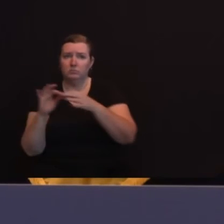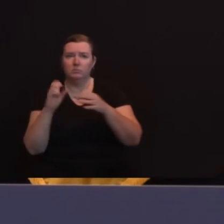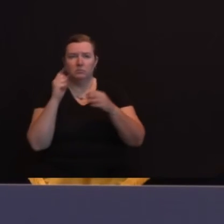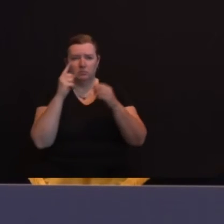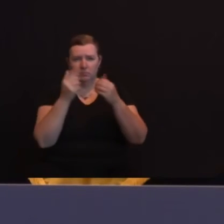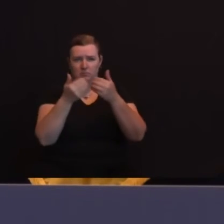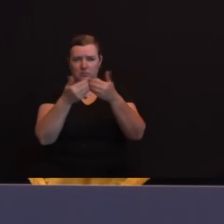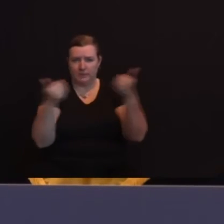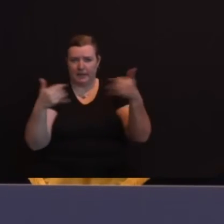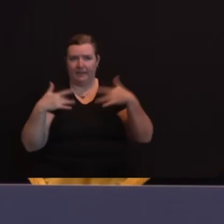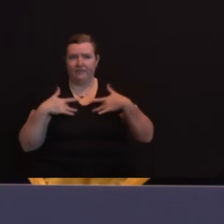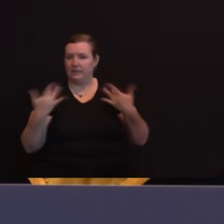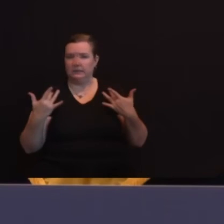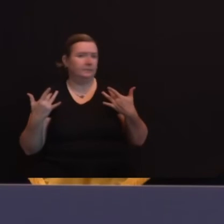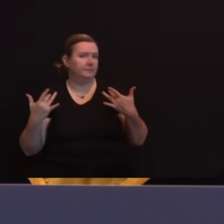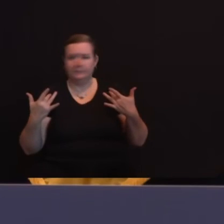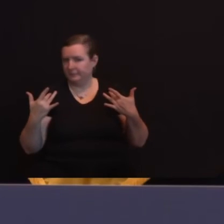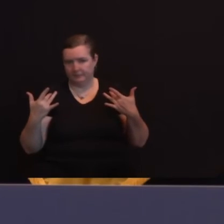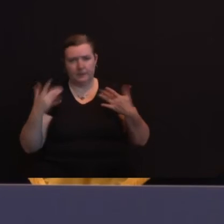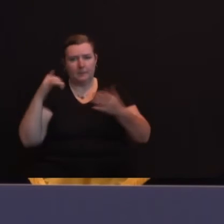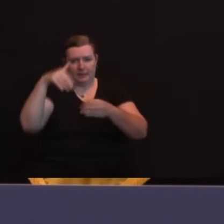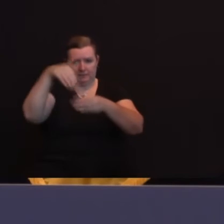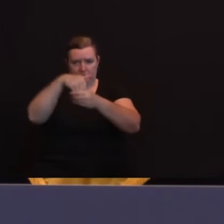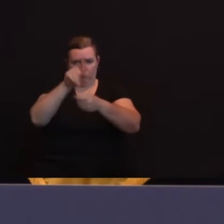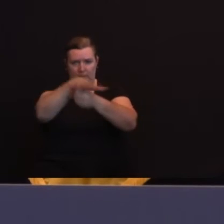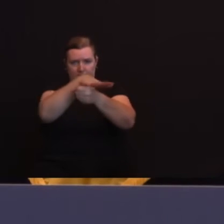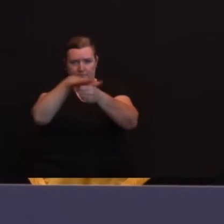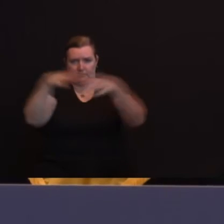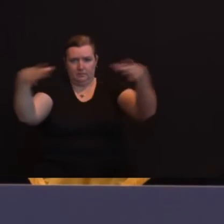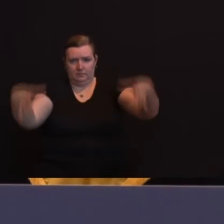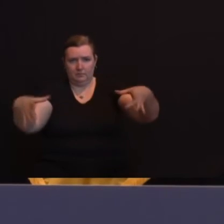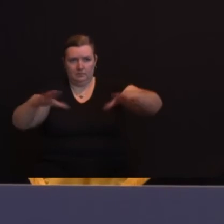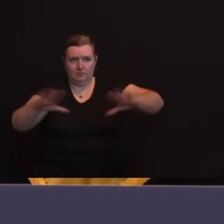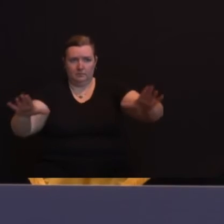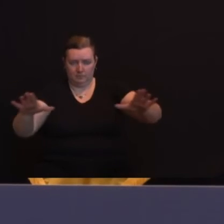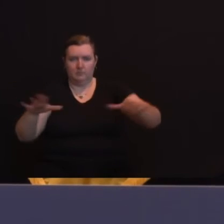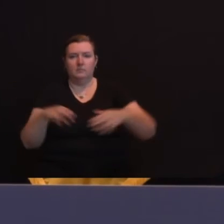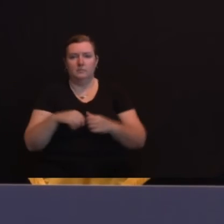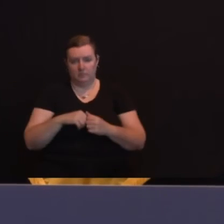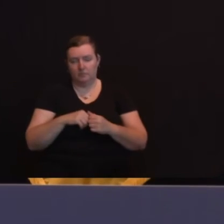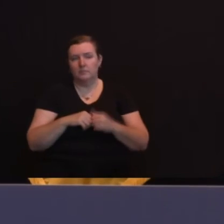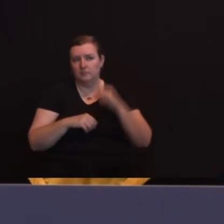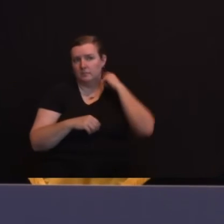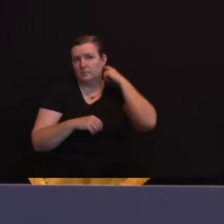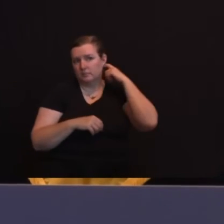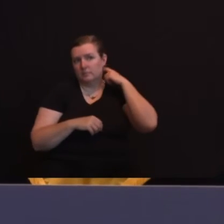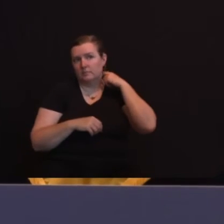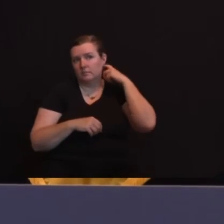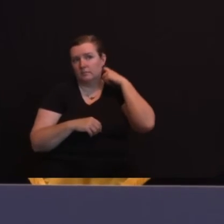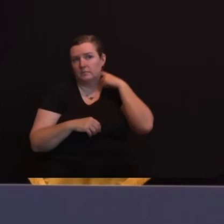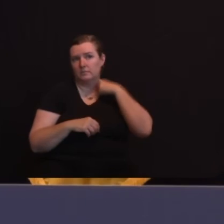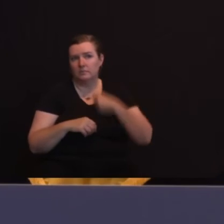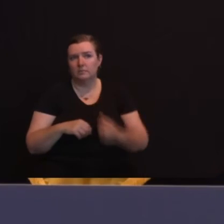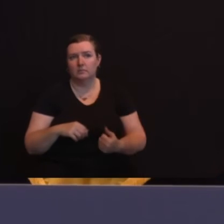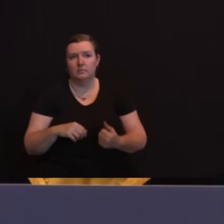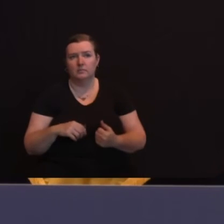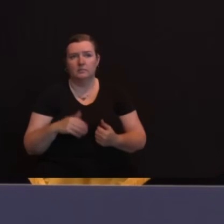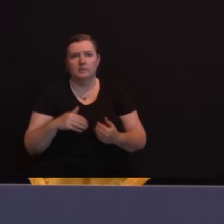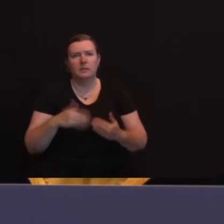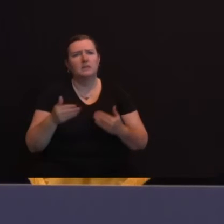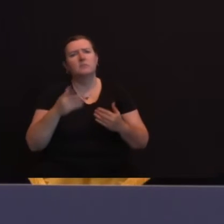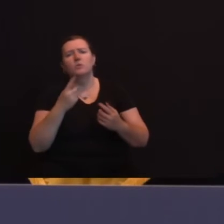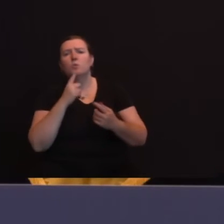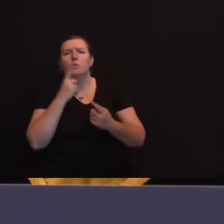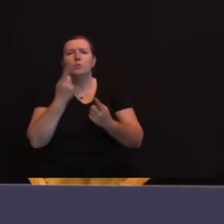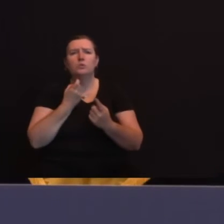Good afternoon. You had been saying that you weren't going to touch the indoor gathering limit just because it's difficult to